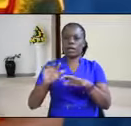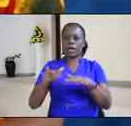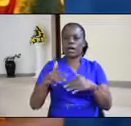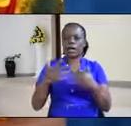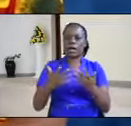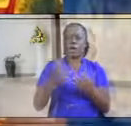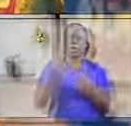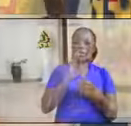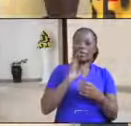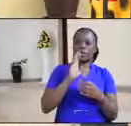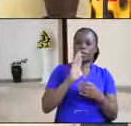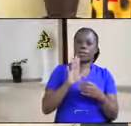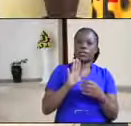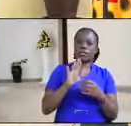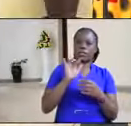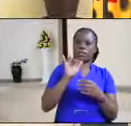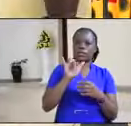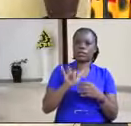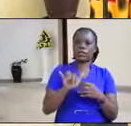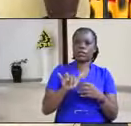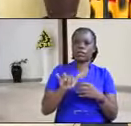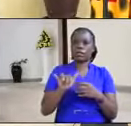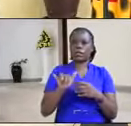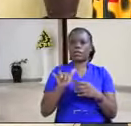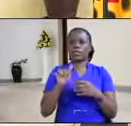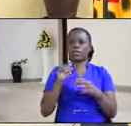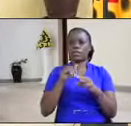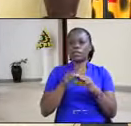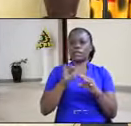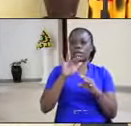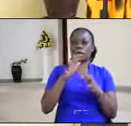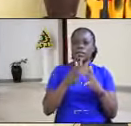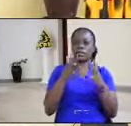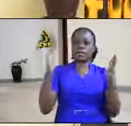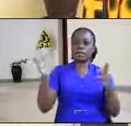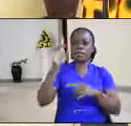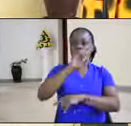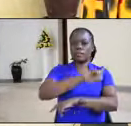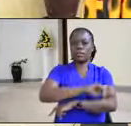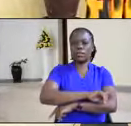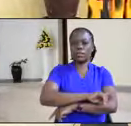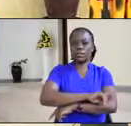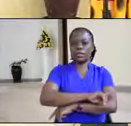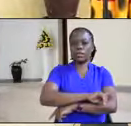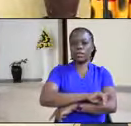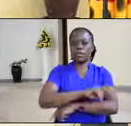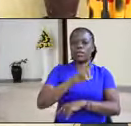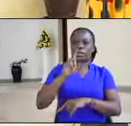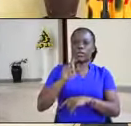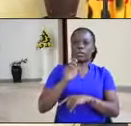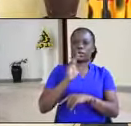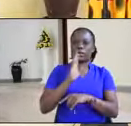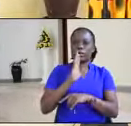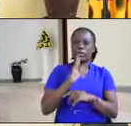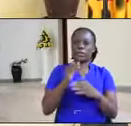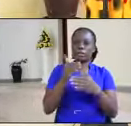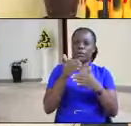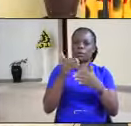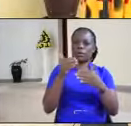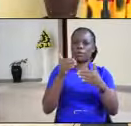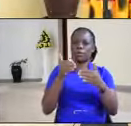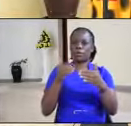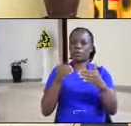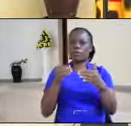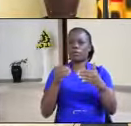How shall we stand in that great day? Shall we be